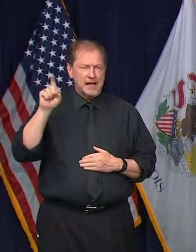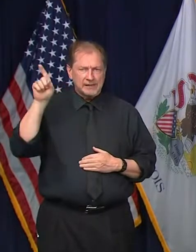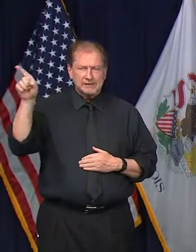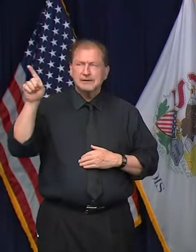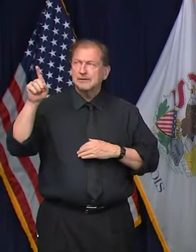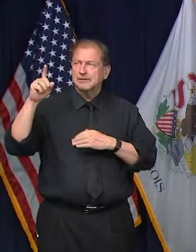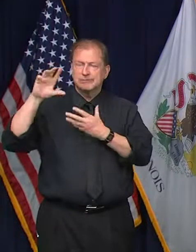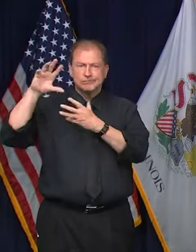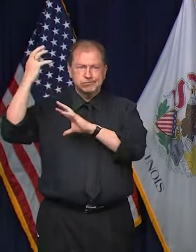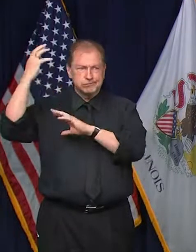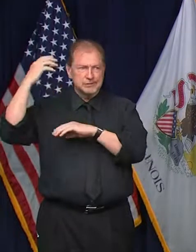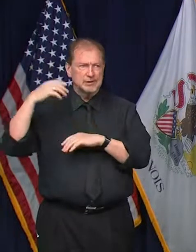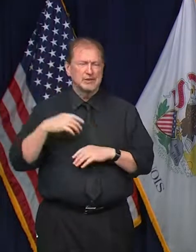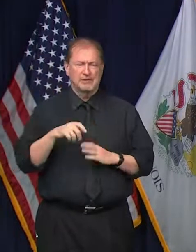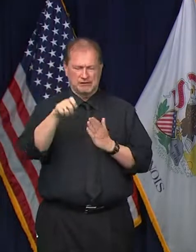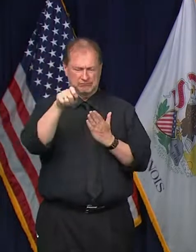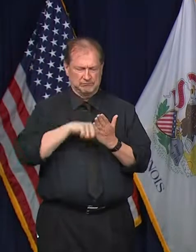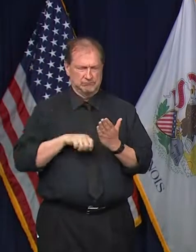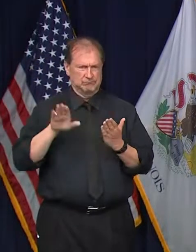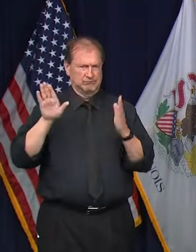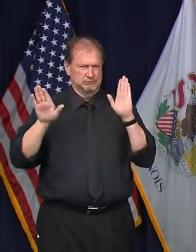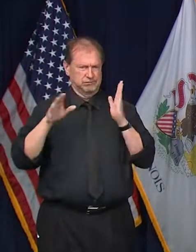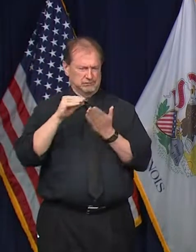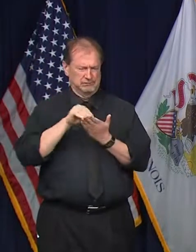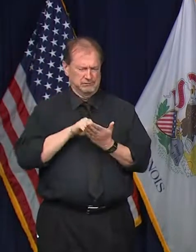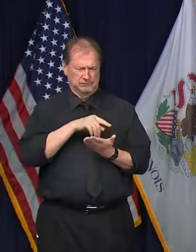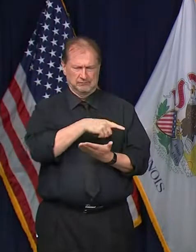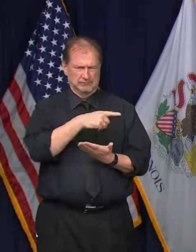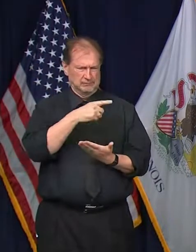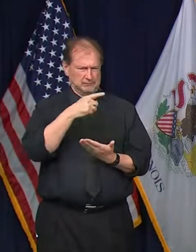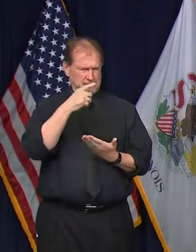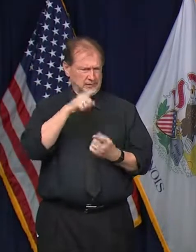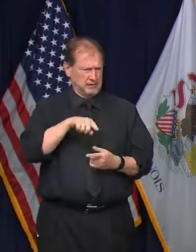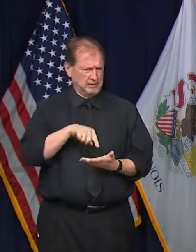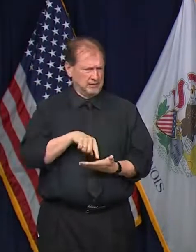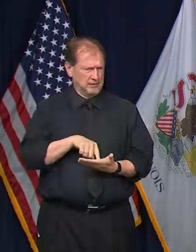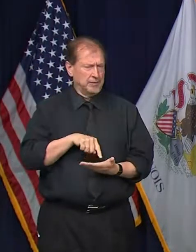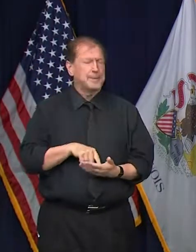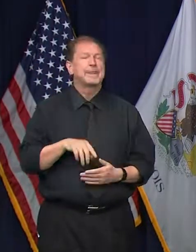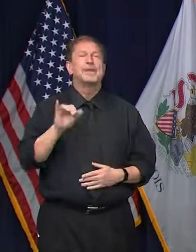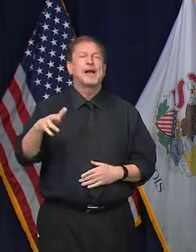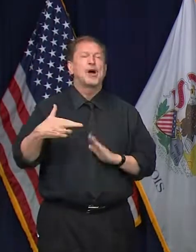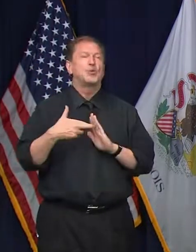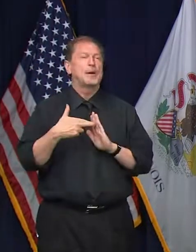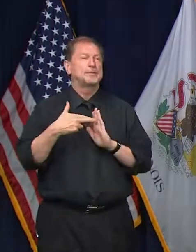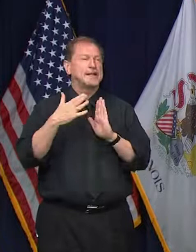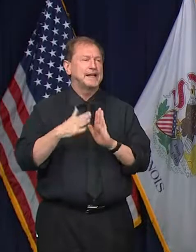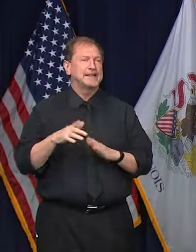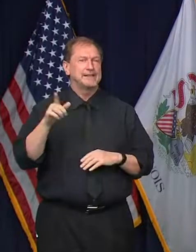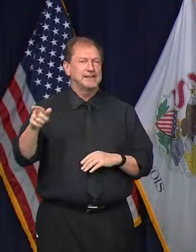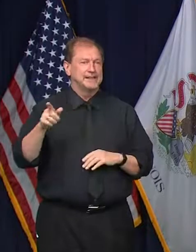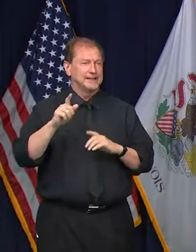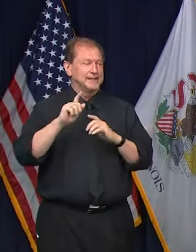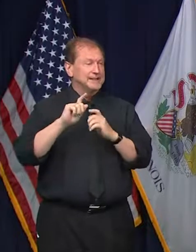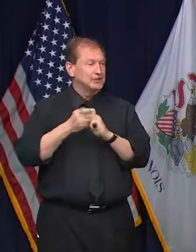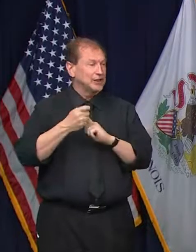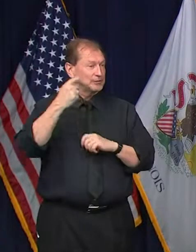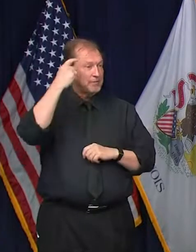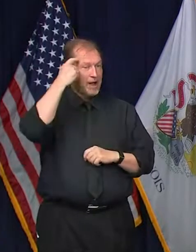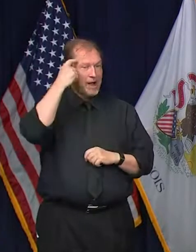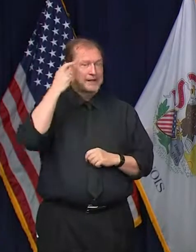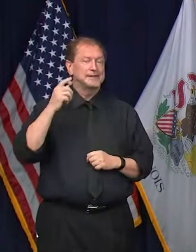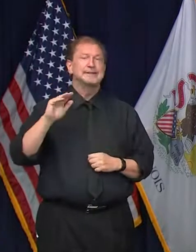respond to that affidavit, first of all? Well, I'm glad to hear that the representative apparently has changed his mind and now believes that we